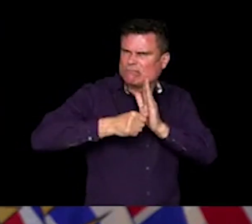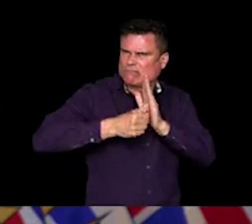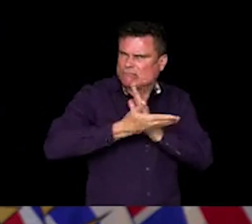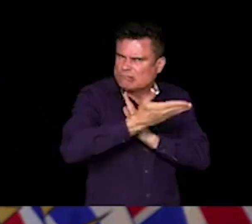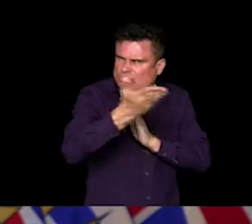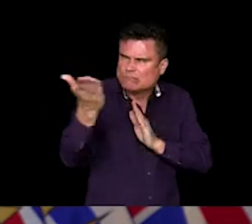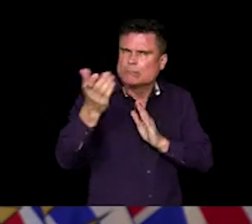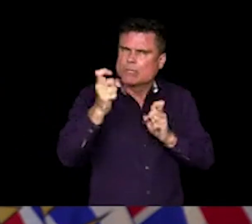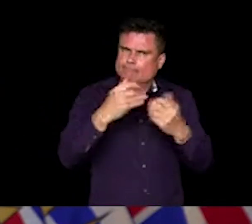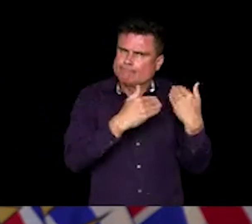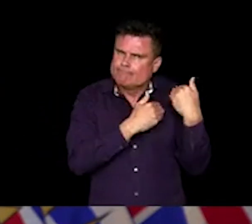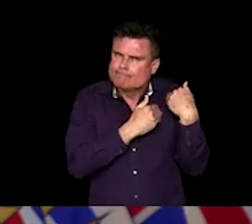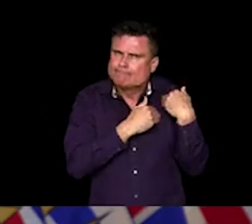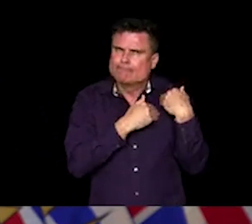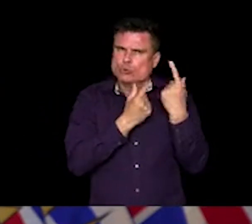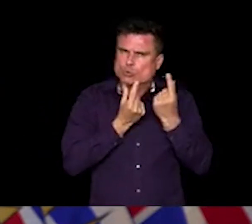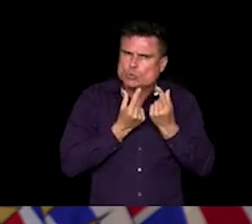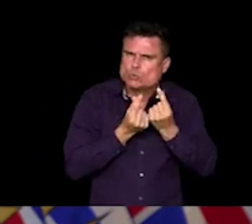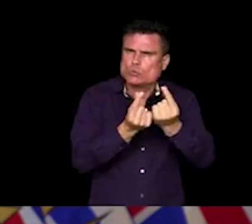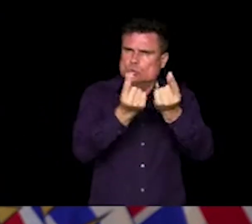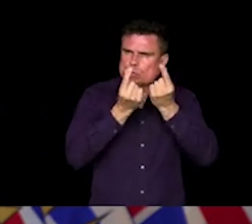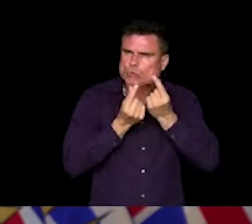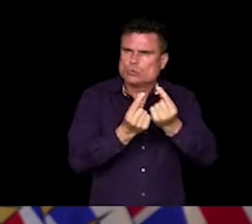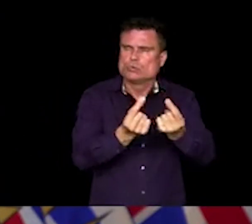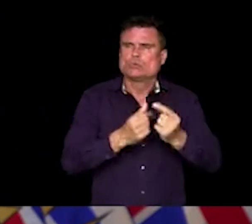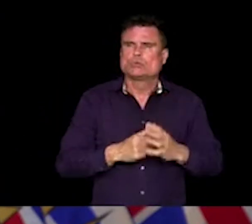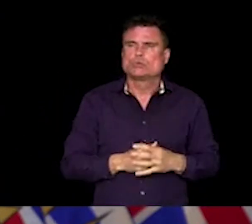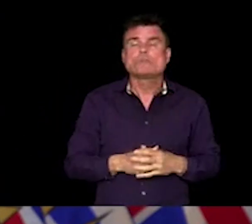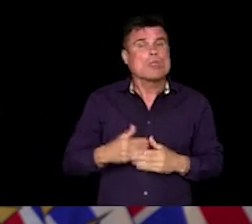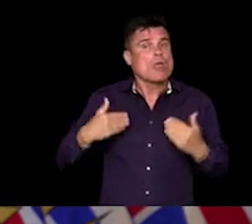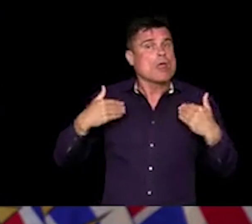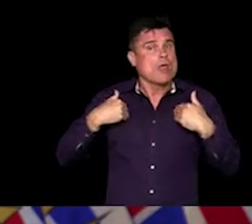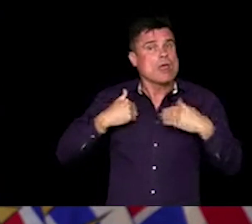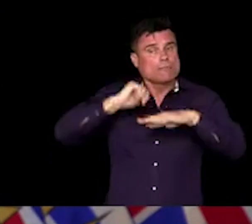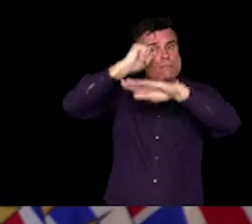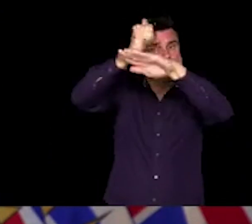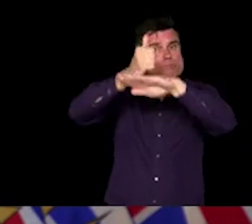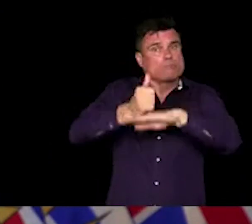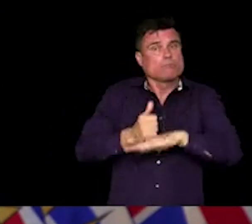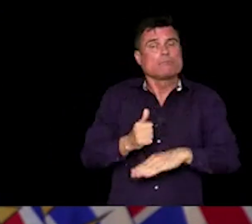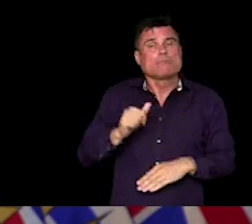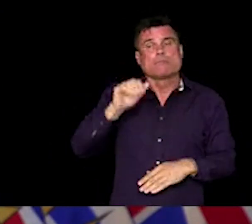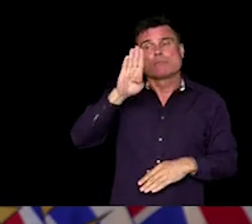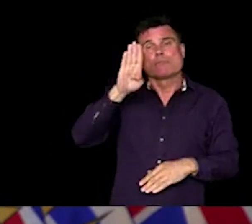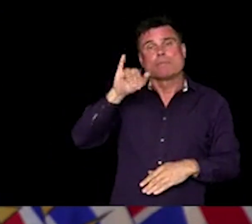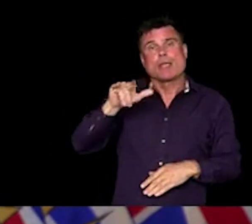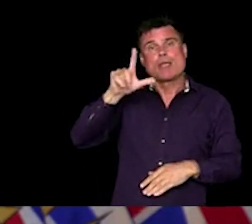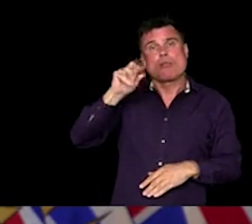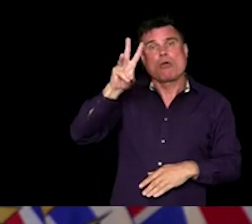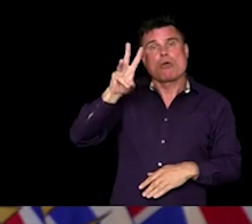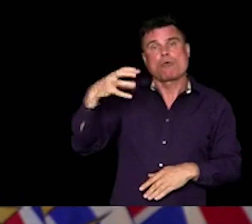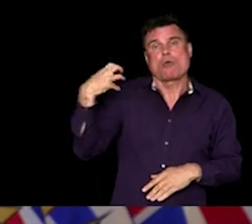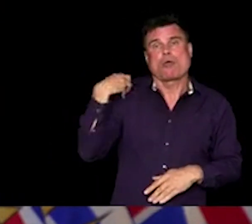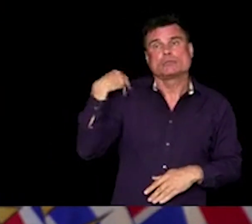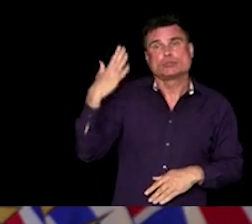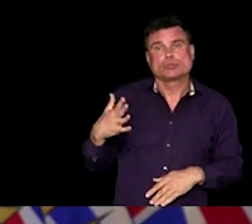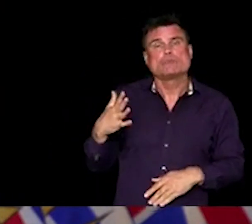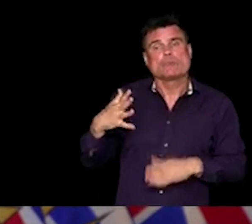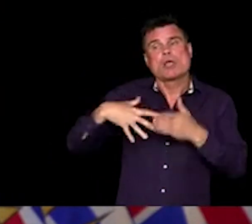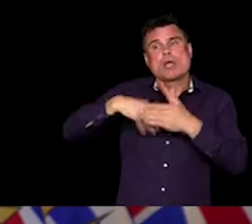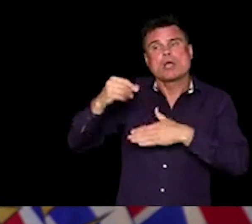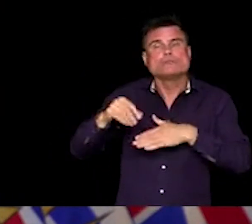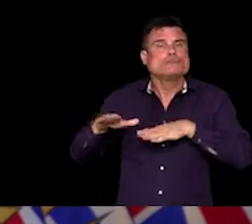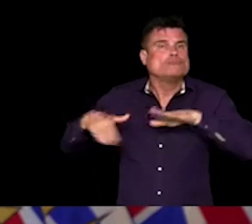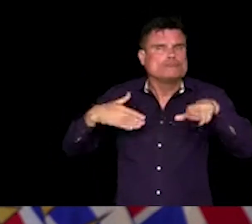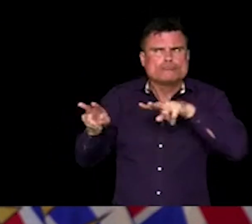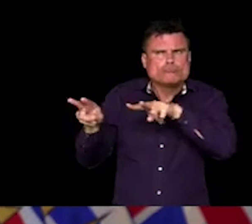bylaw officers, and we have others who are able to provide individual advice and warnings to